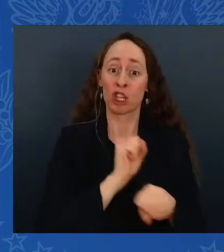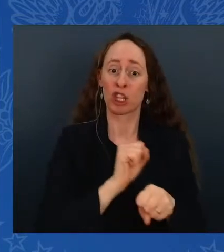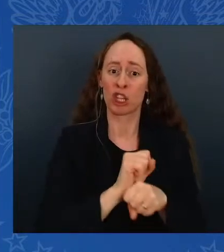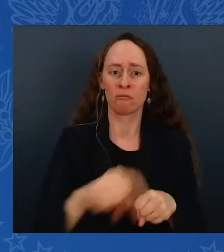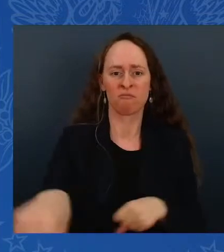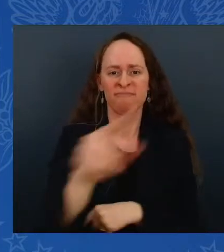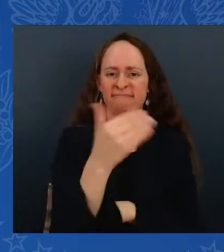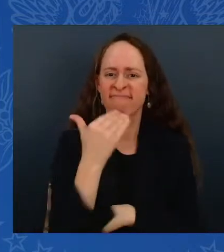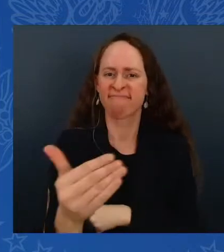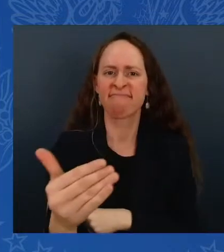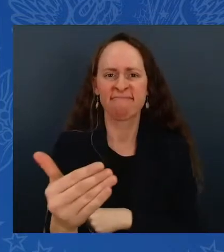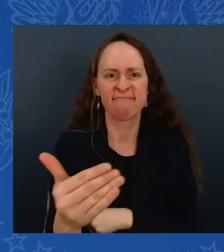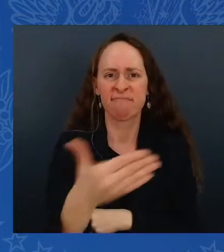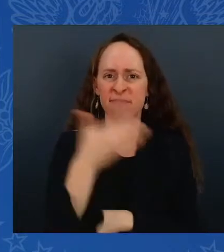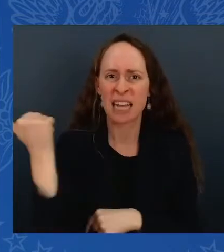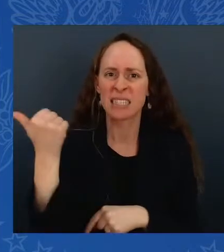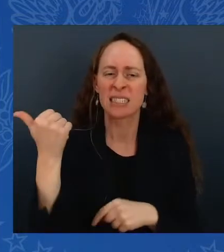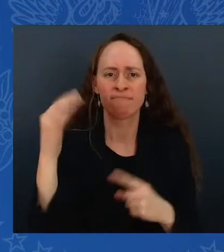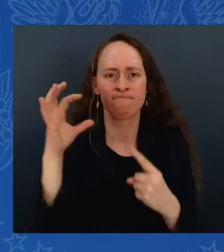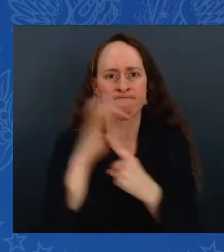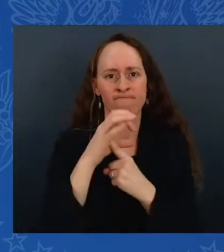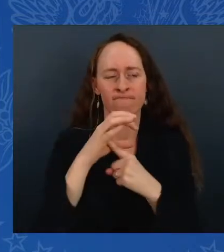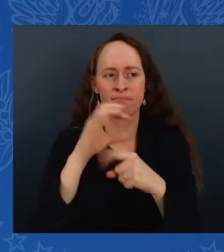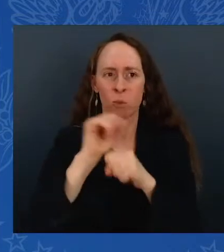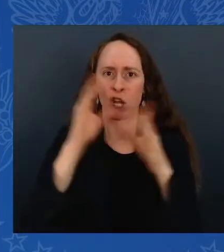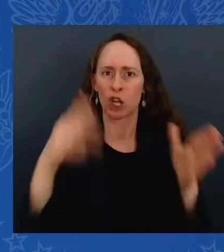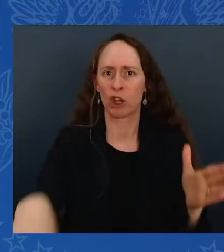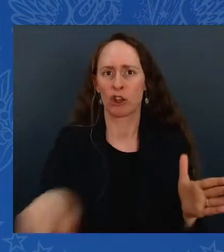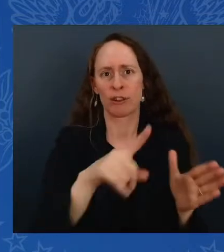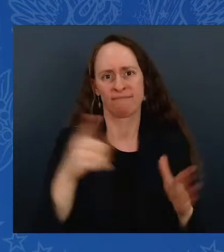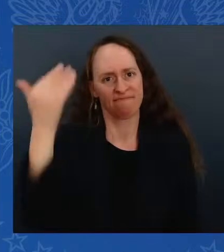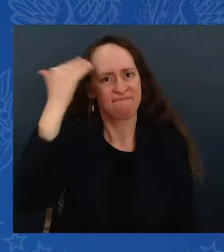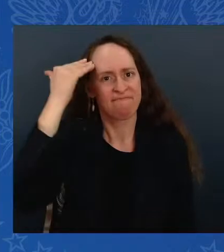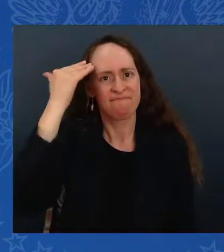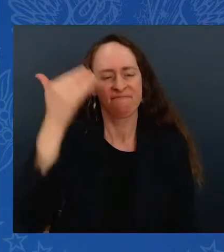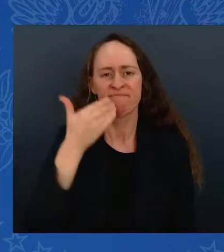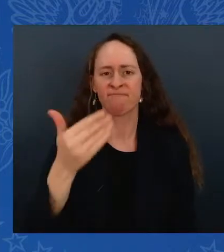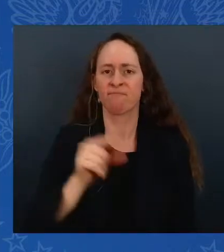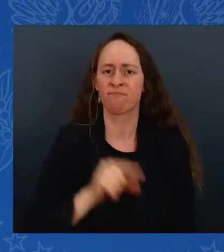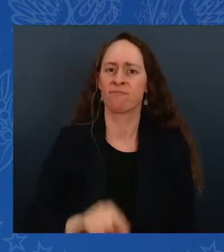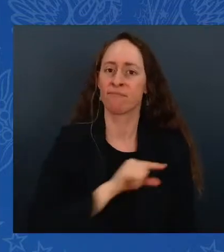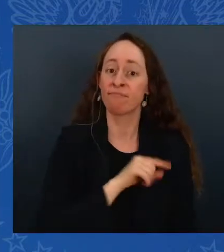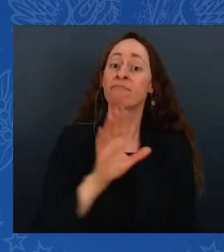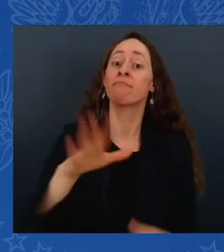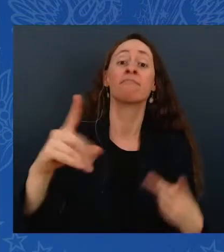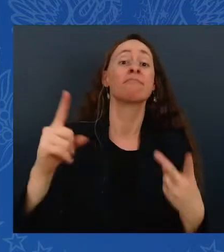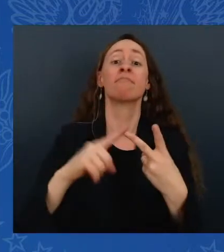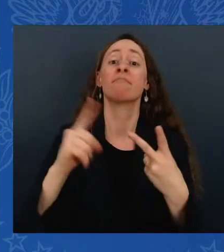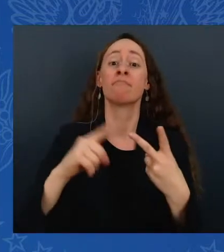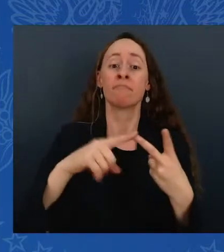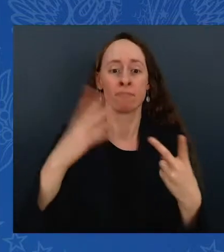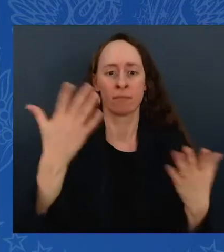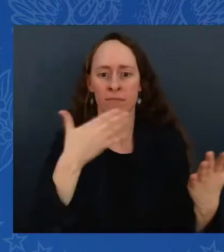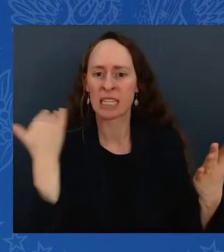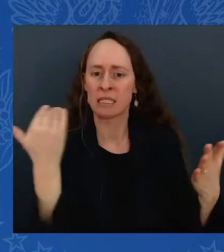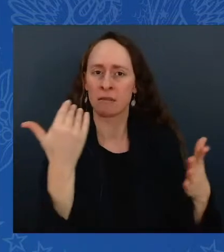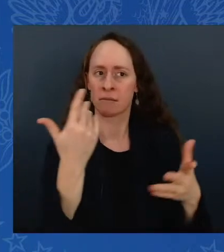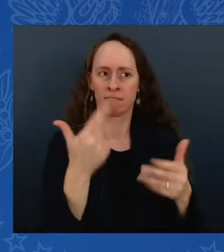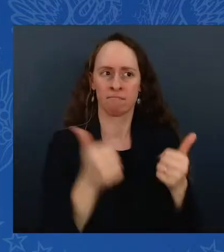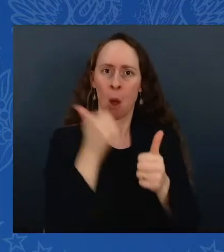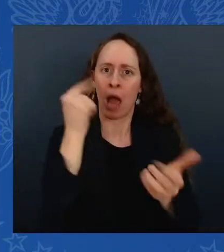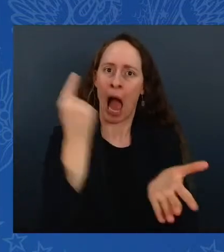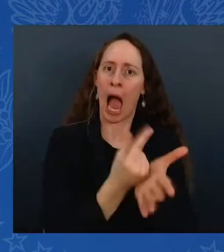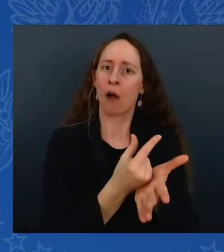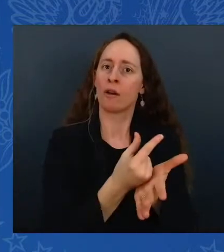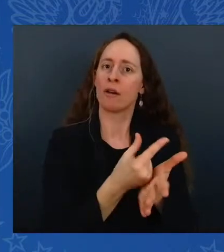world, and second, they said we have the safest and most secure nation in the world in which to invest. And now,